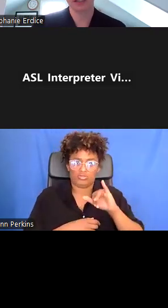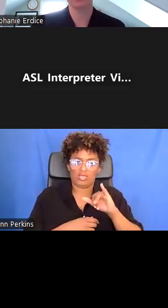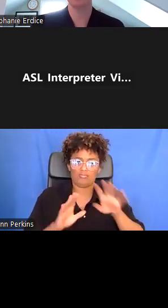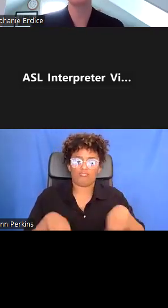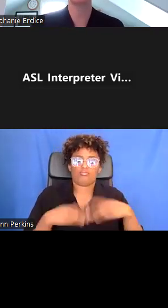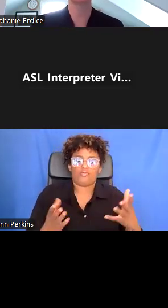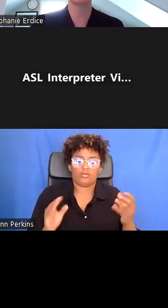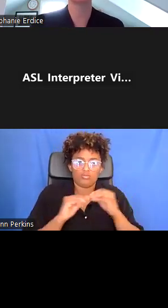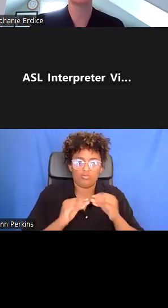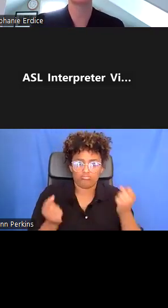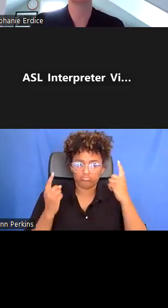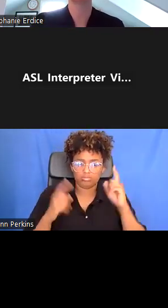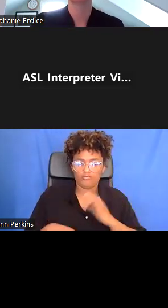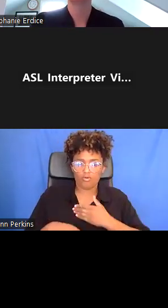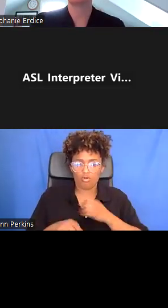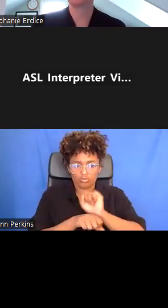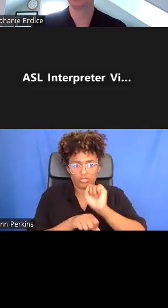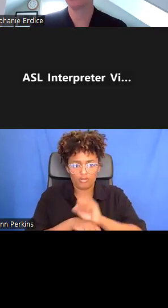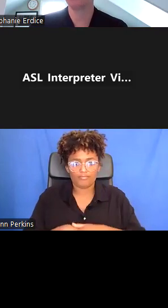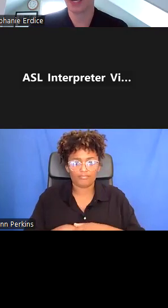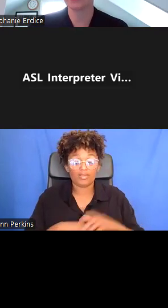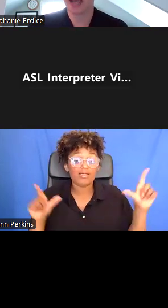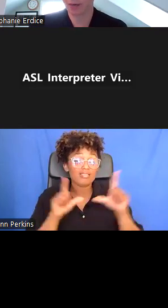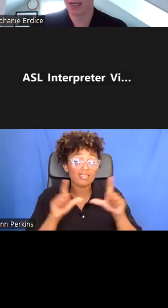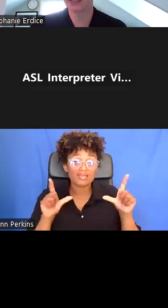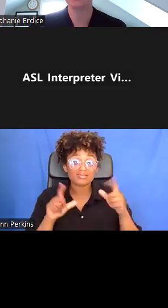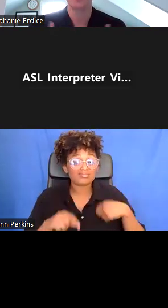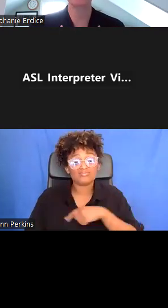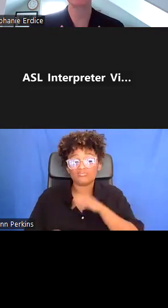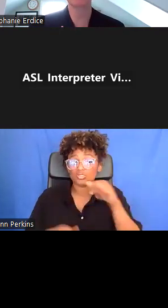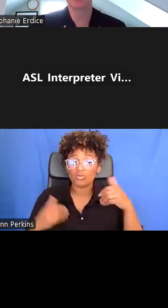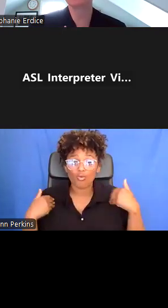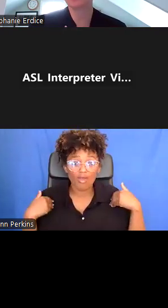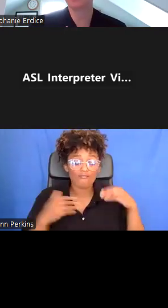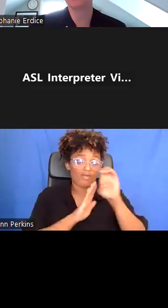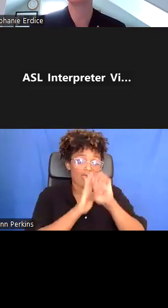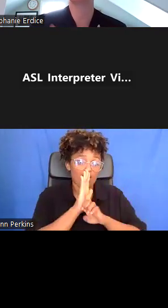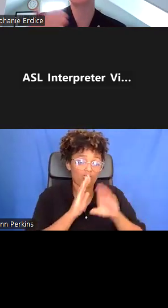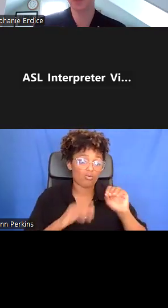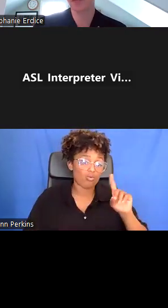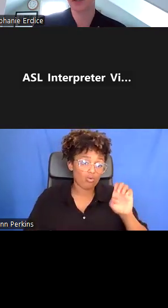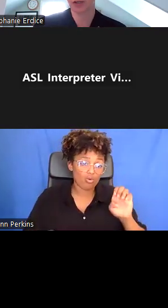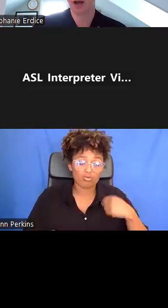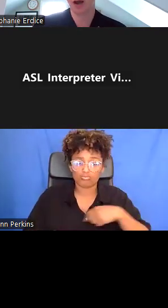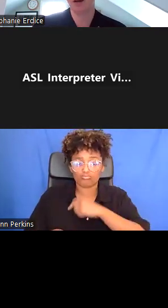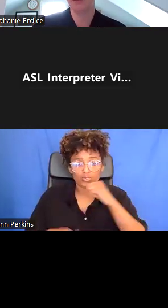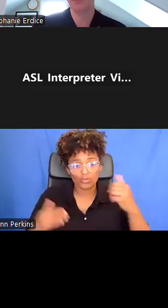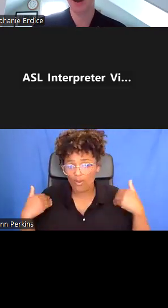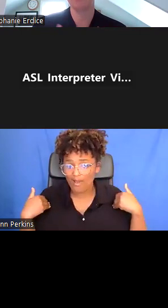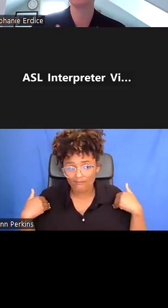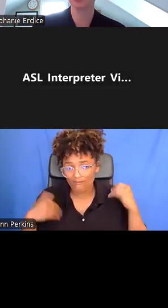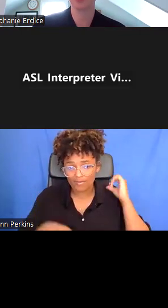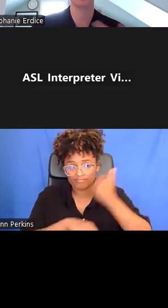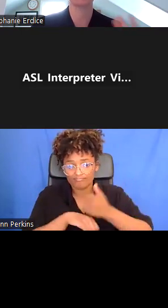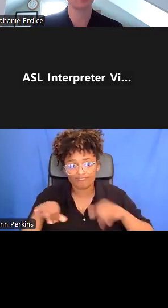have licenses. We don't have a ethical code as advocates. We may be acting as advocates in the profession